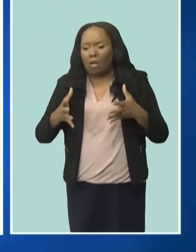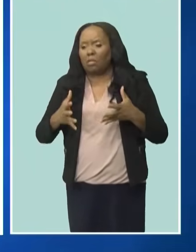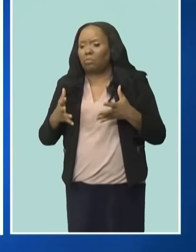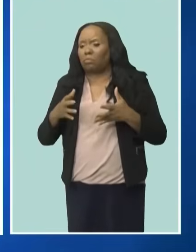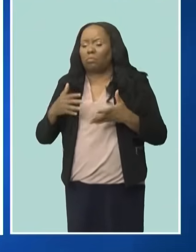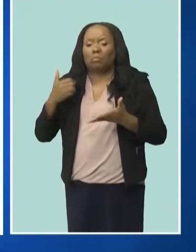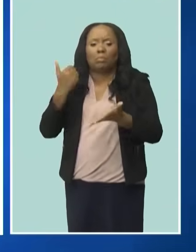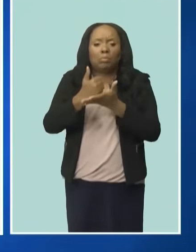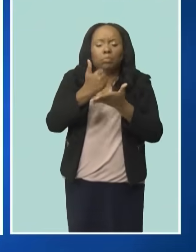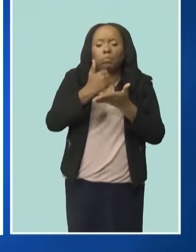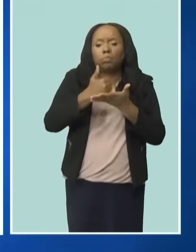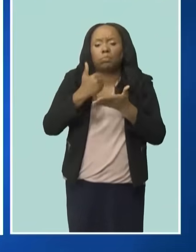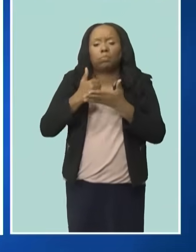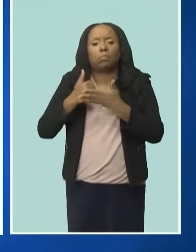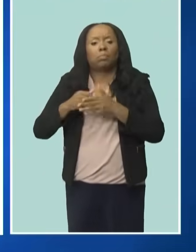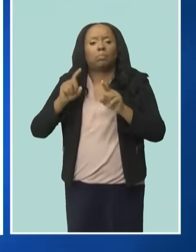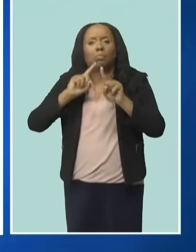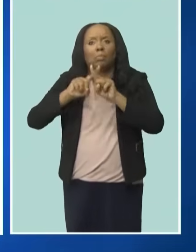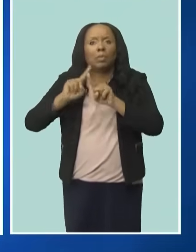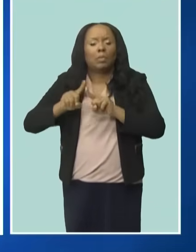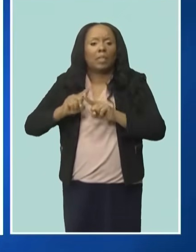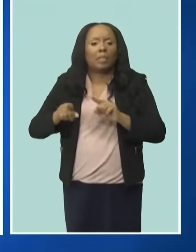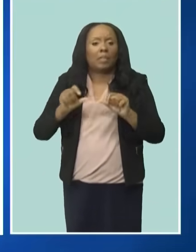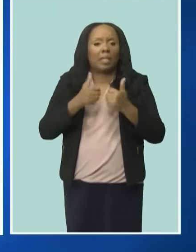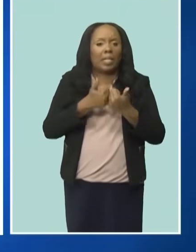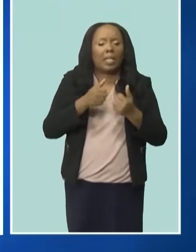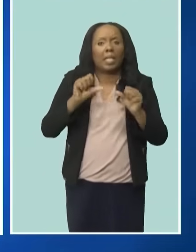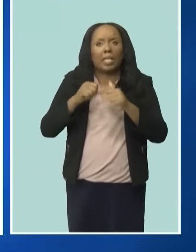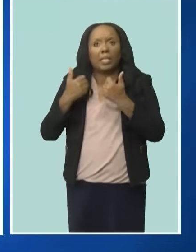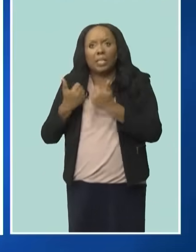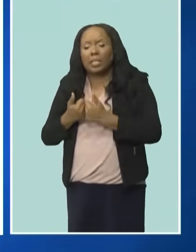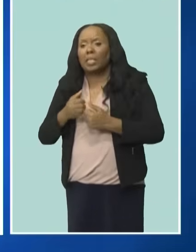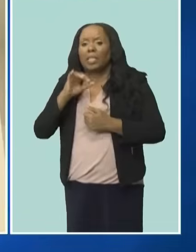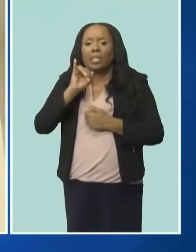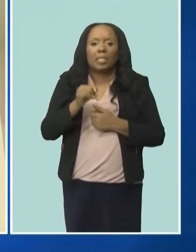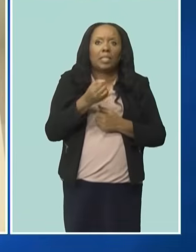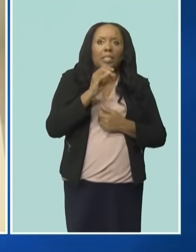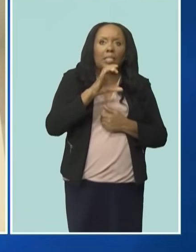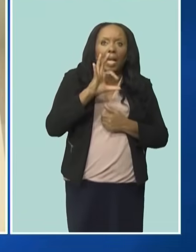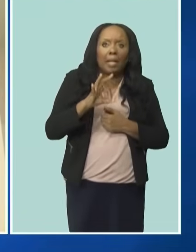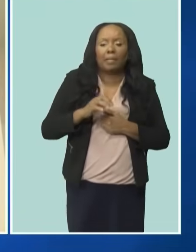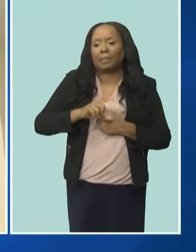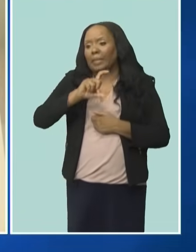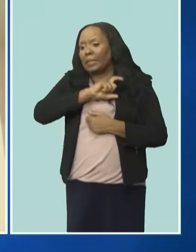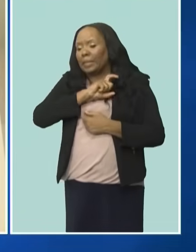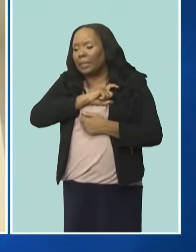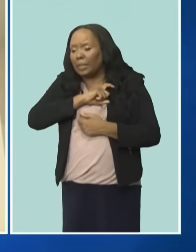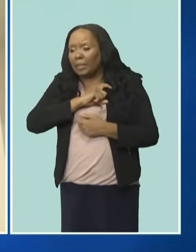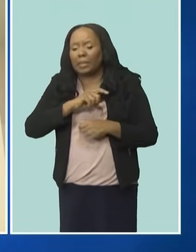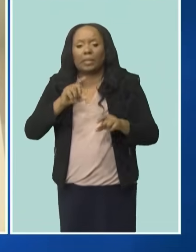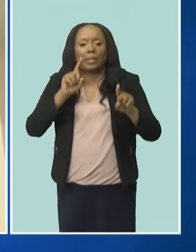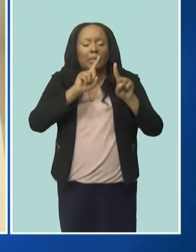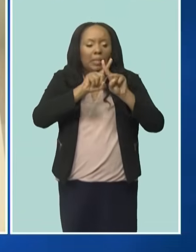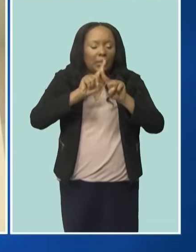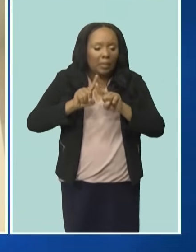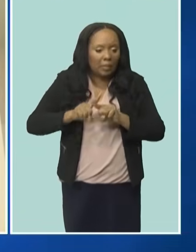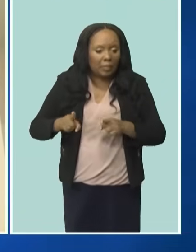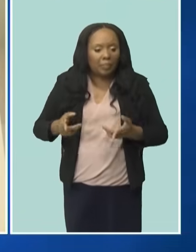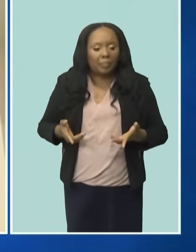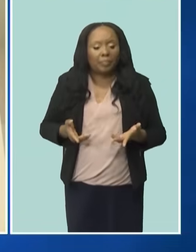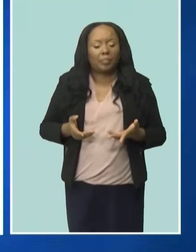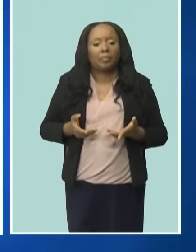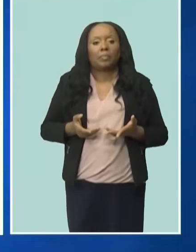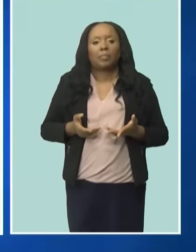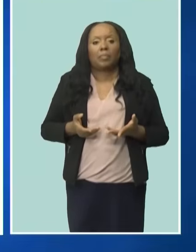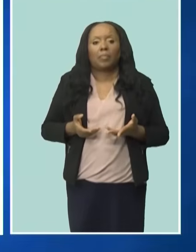National Works Agency, of course, the JDF, JCF, which are the law enforcement entities, as well as